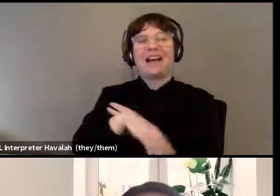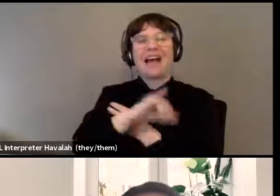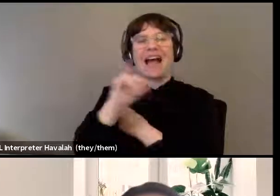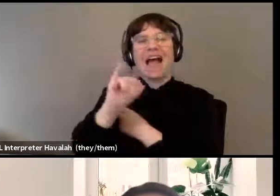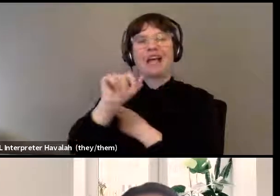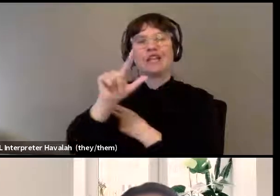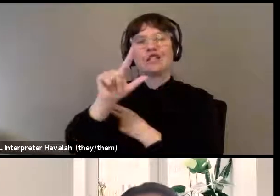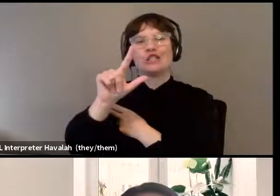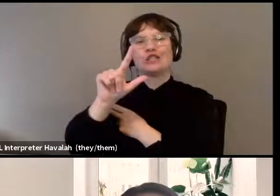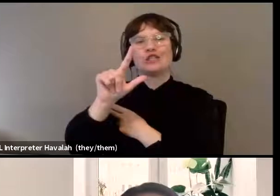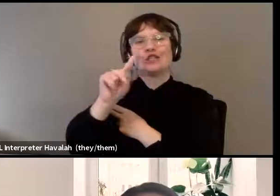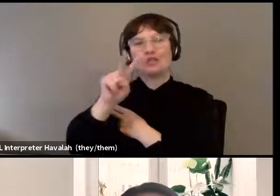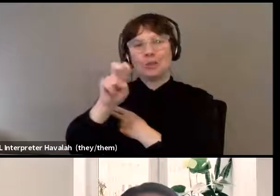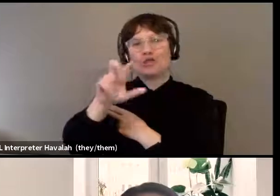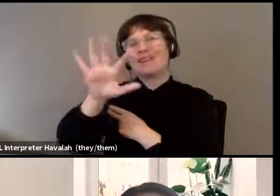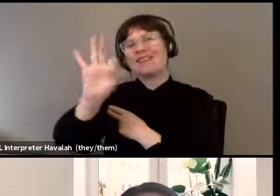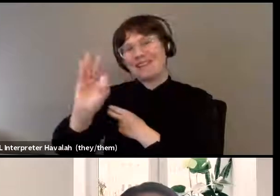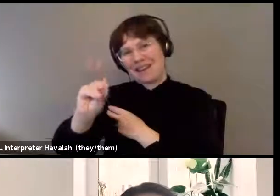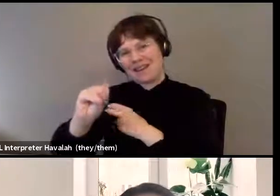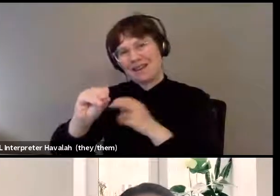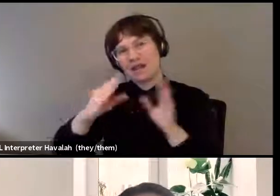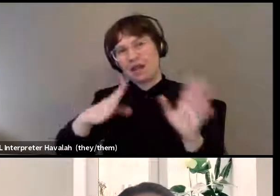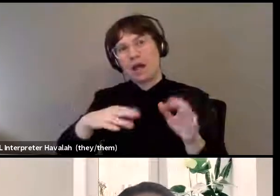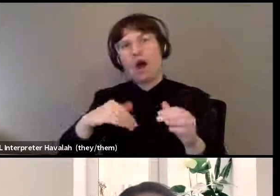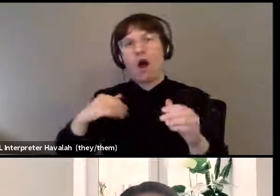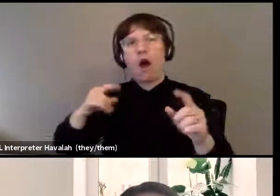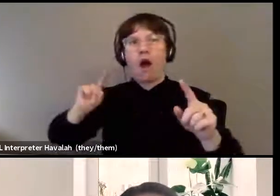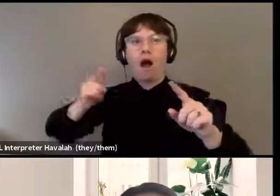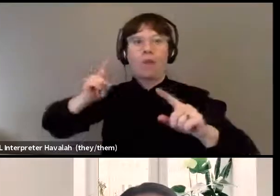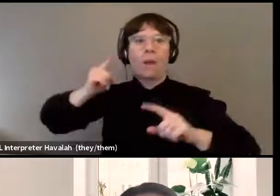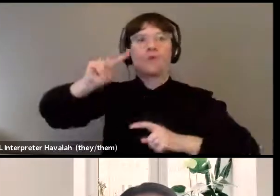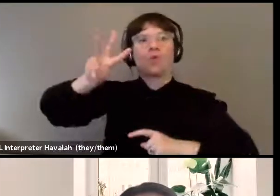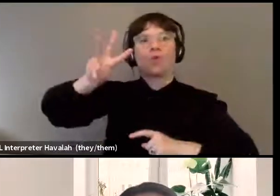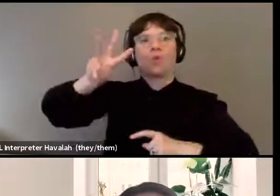all the way up to Westchester.